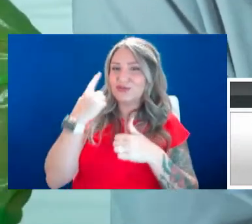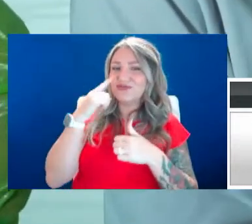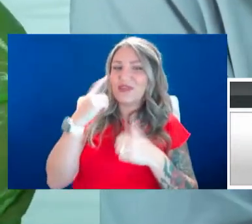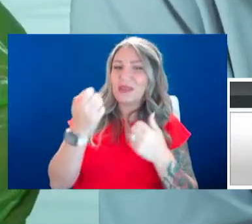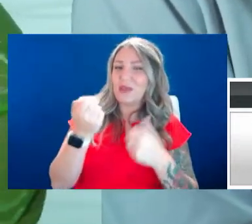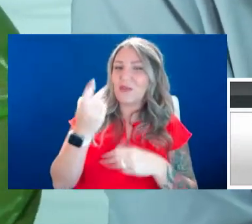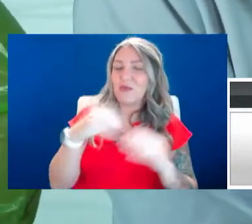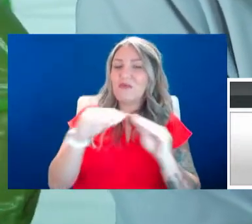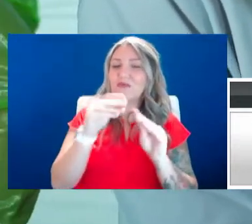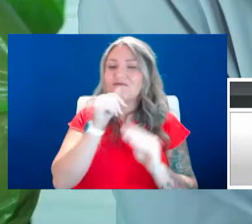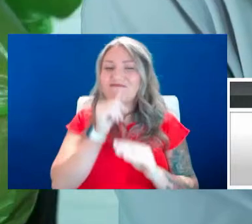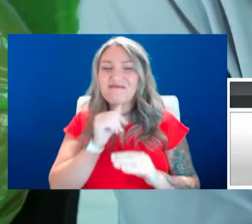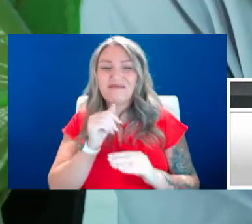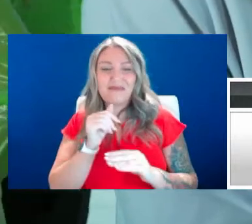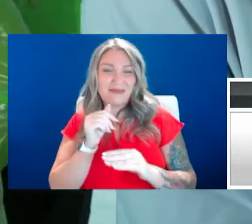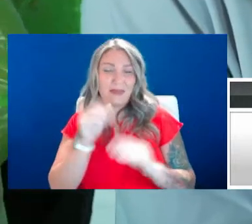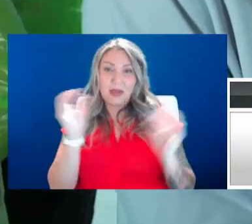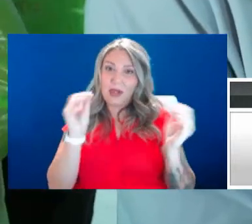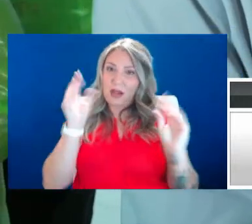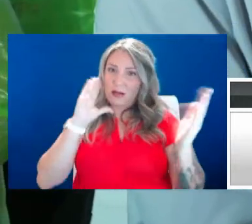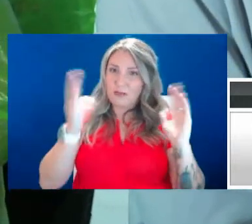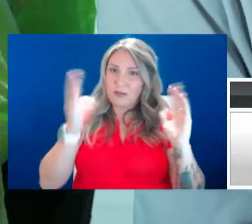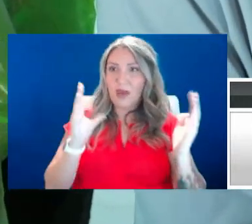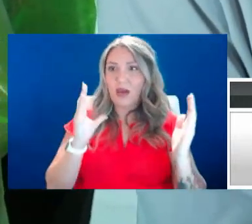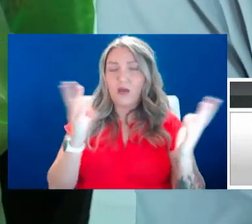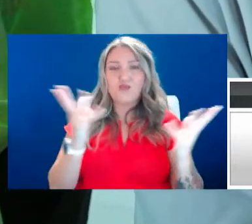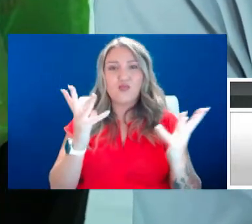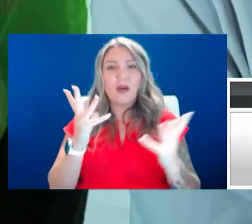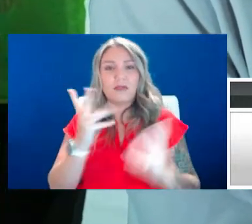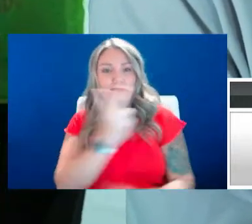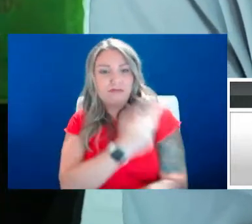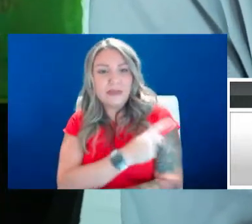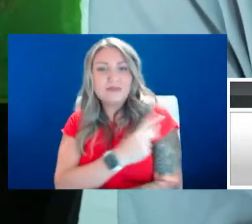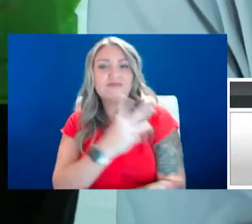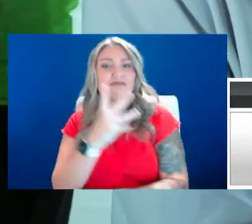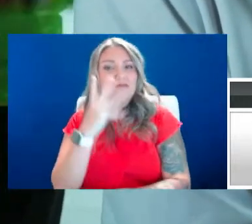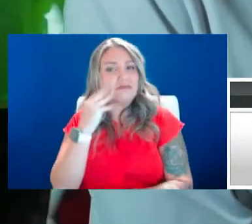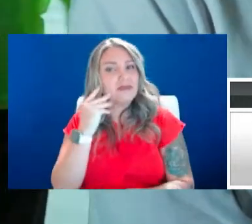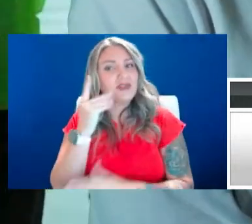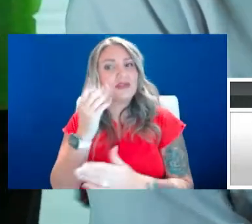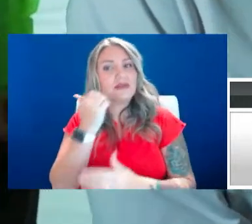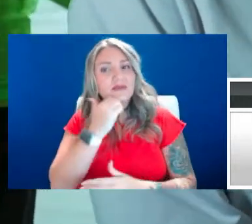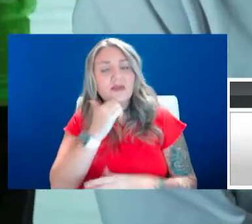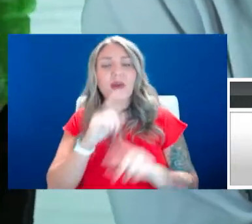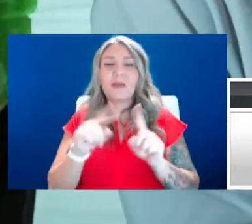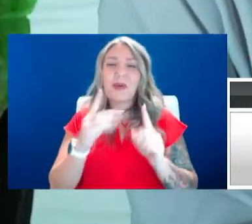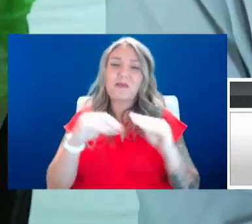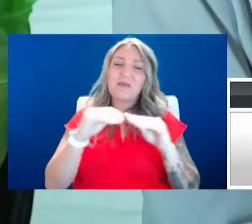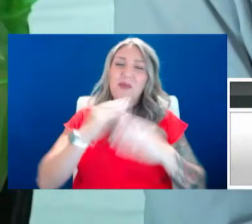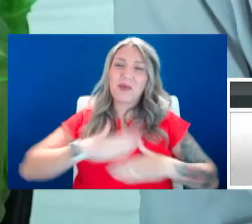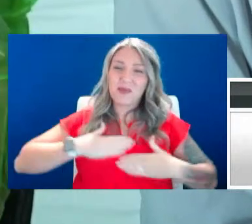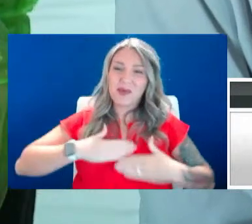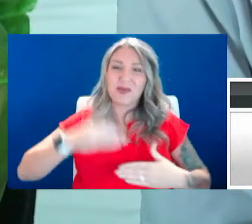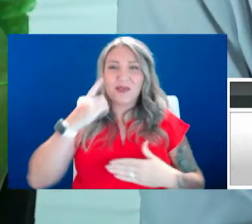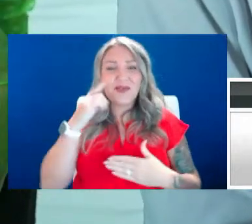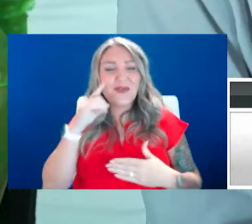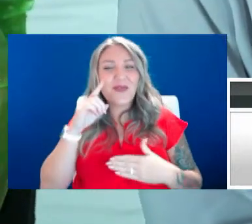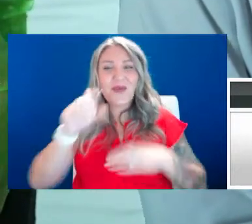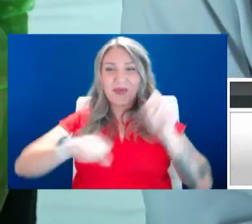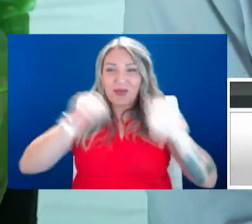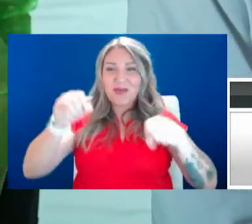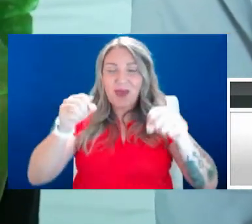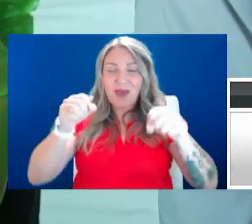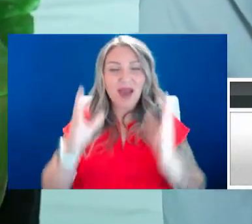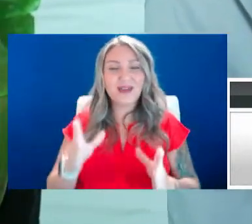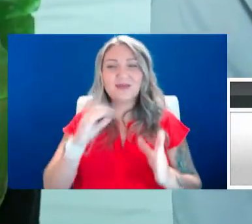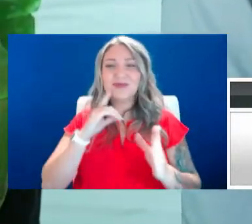in comparison to what patients go through every day, but just something to make it more pleasurable for the riders as they're traveling across the country.